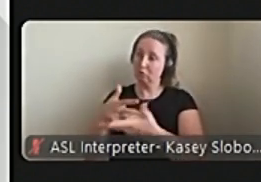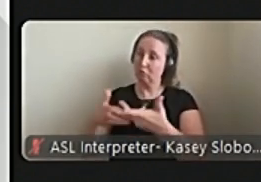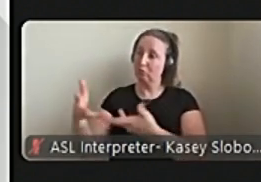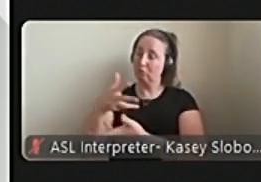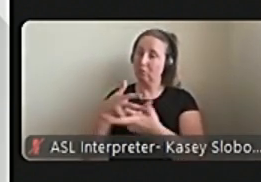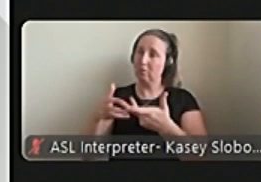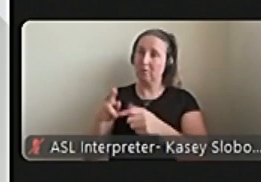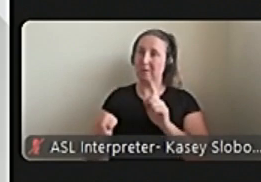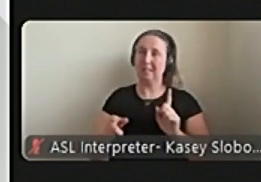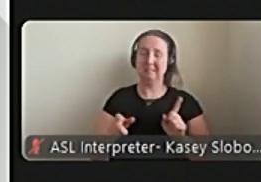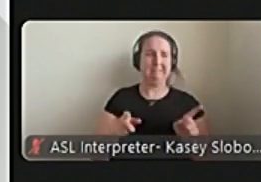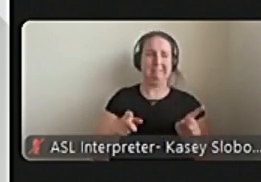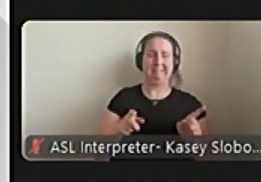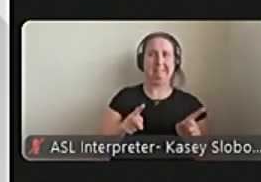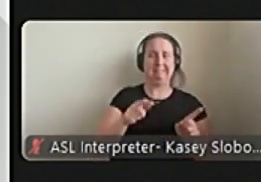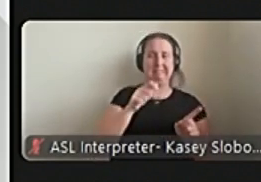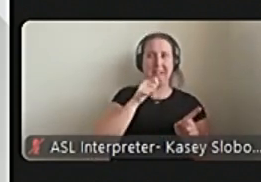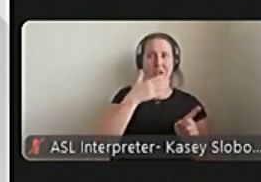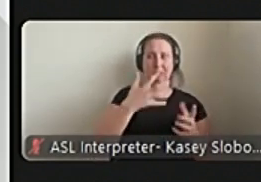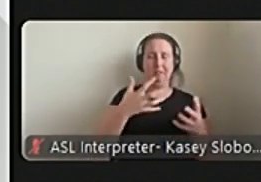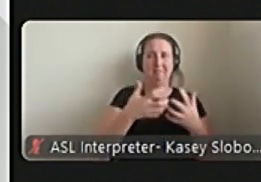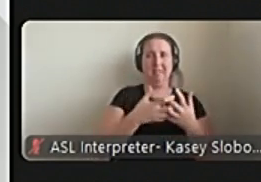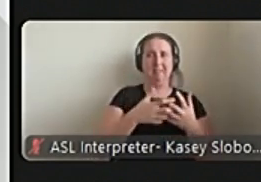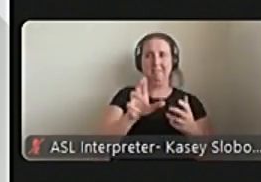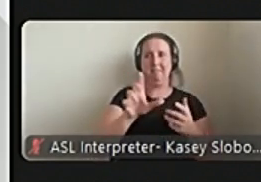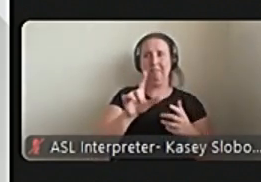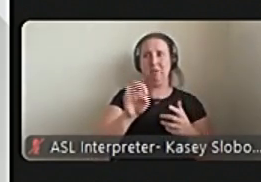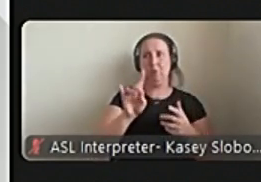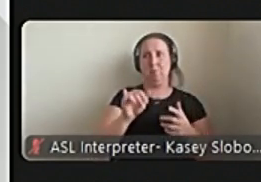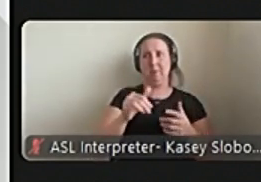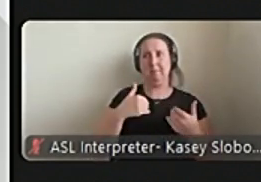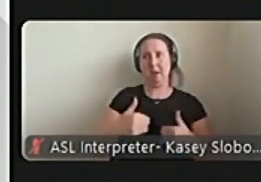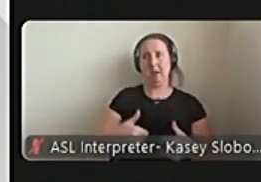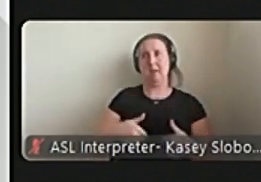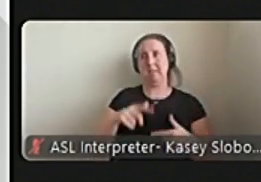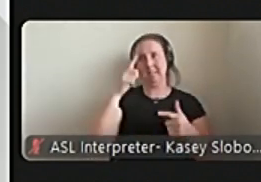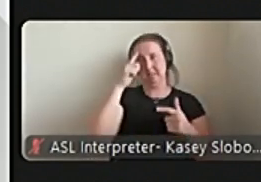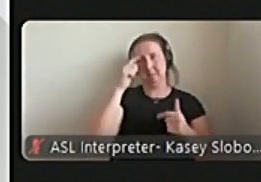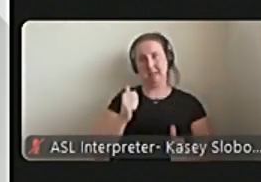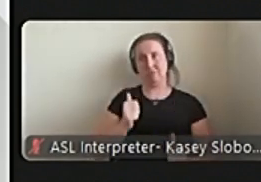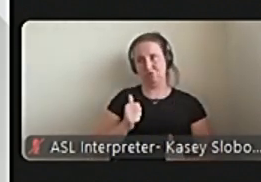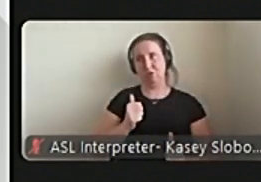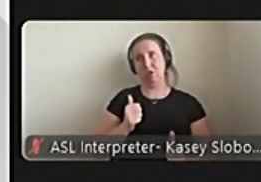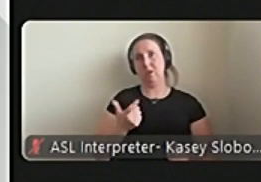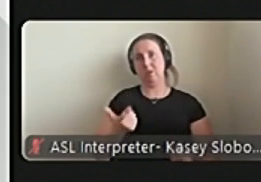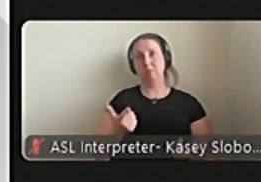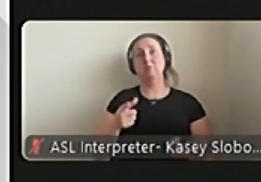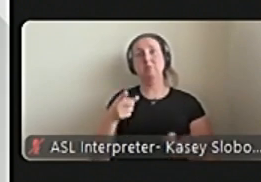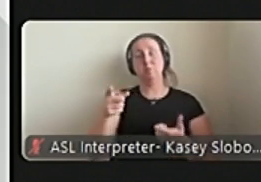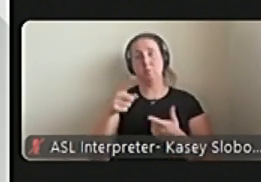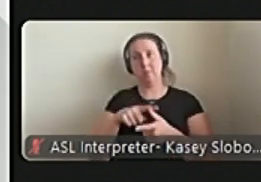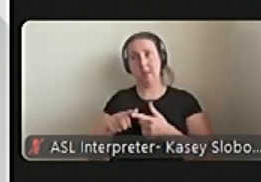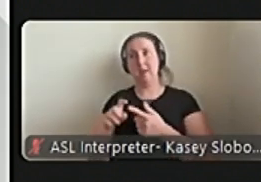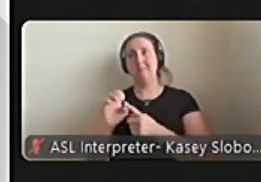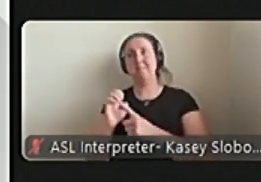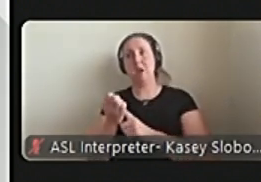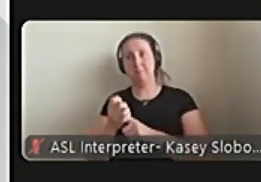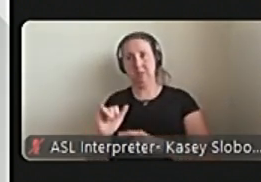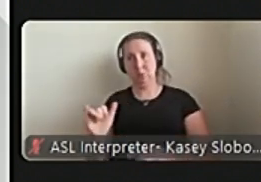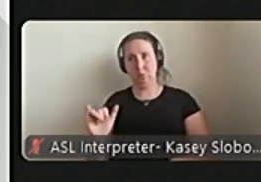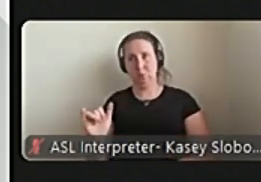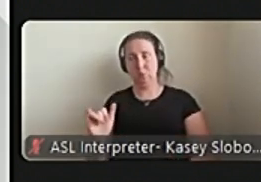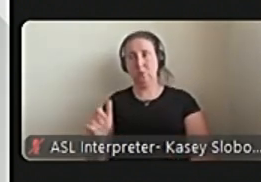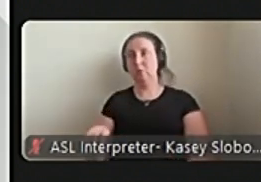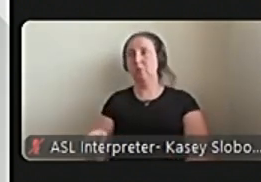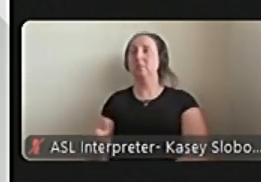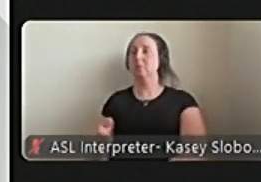Lewy body dementia. Yeah. Yeah. Right? Yeah, And there's- you just can't find, and there are a number of those Environmentally- facilities environmentally. that have flat out